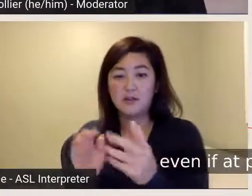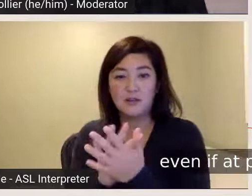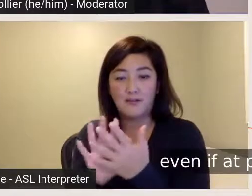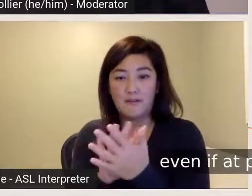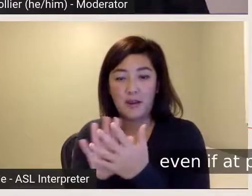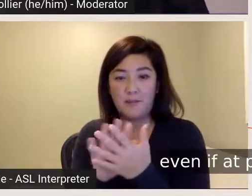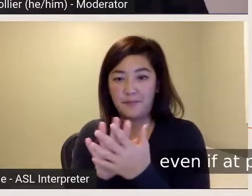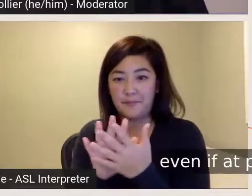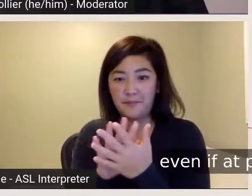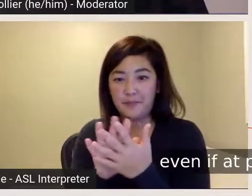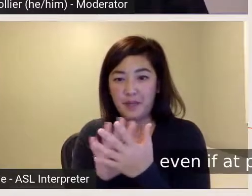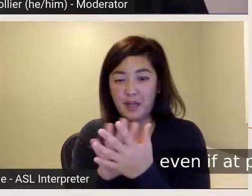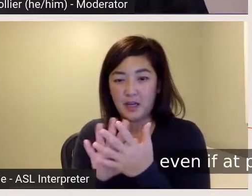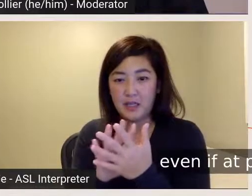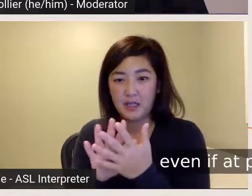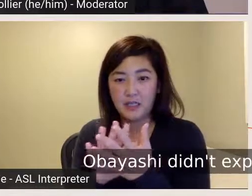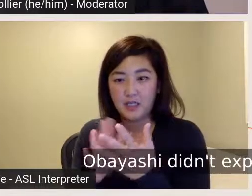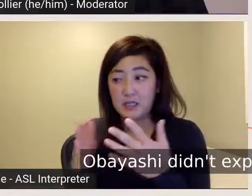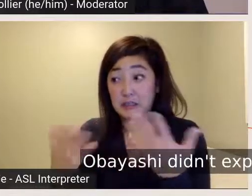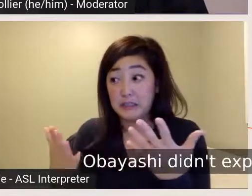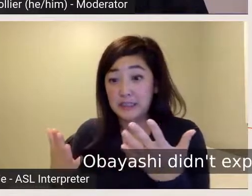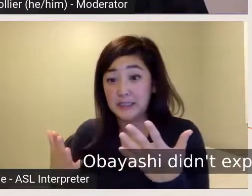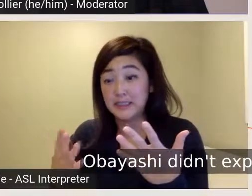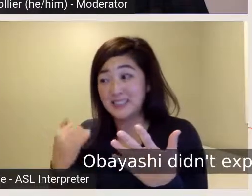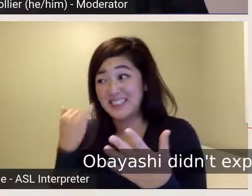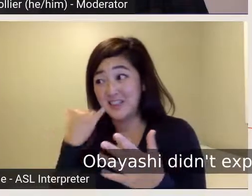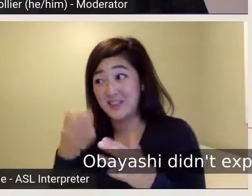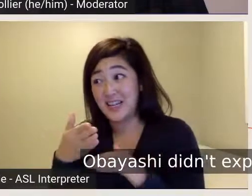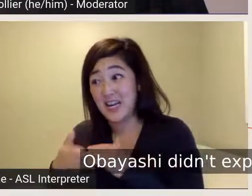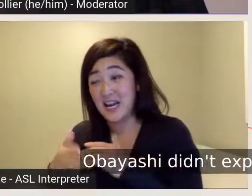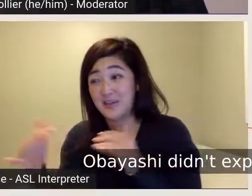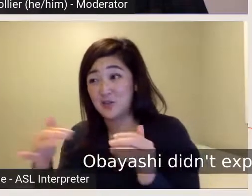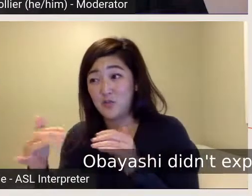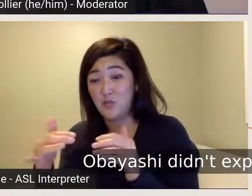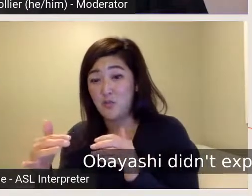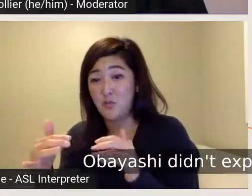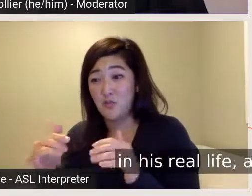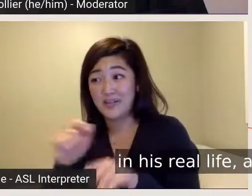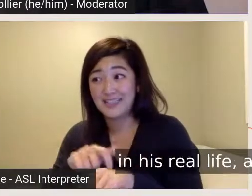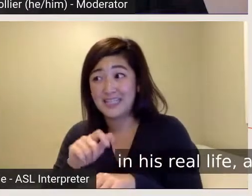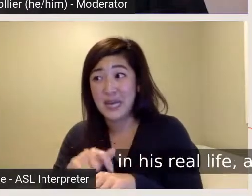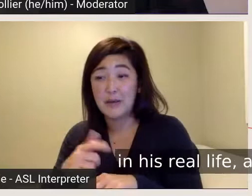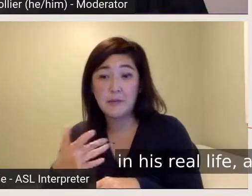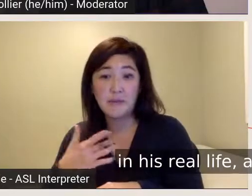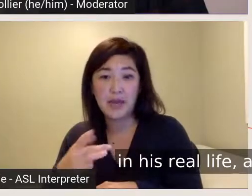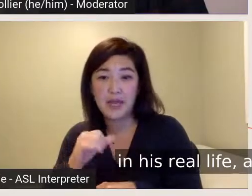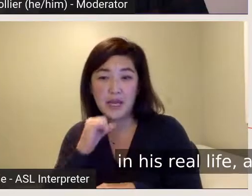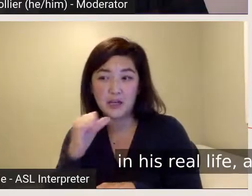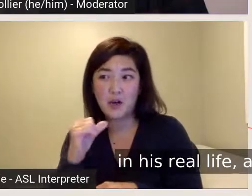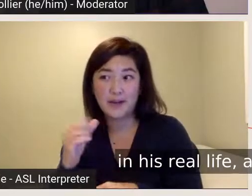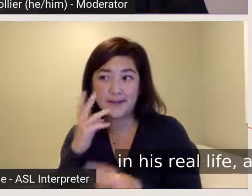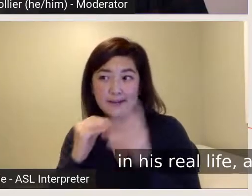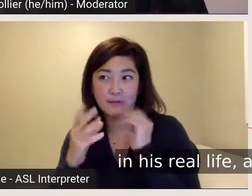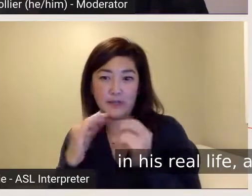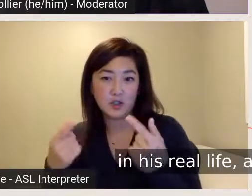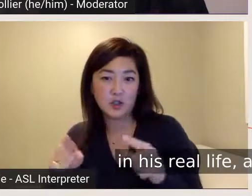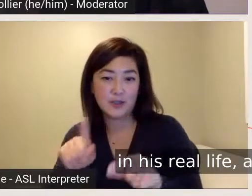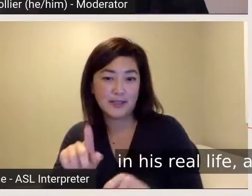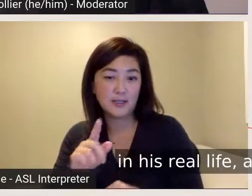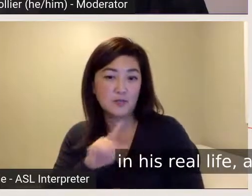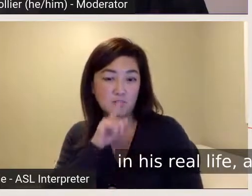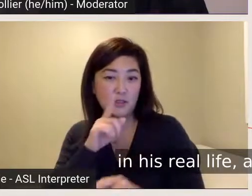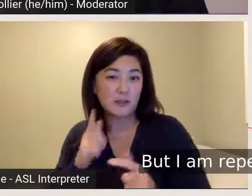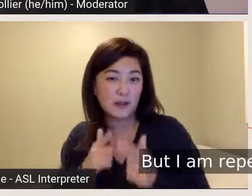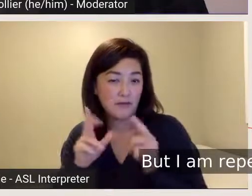if pre-war era, Obayashi didn't experience those things in his real life. According to